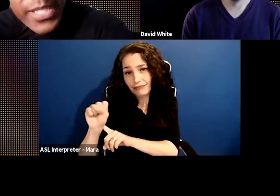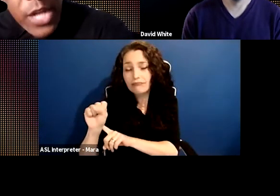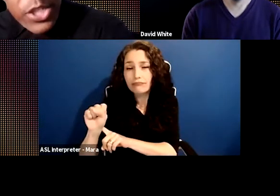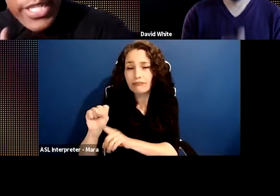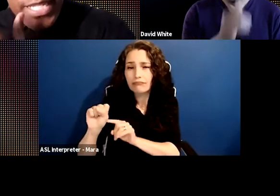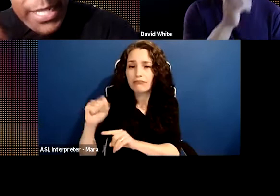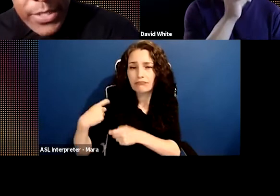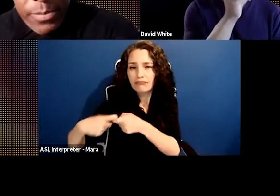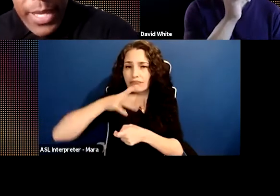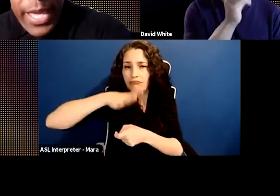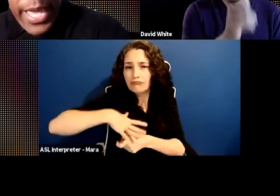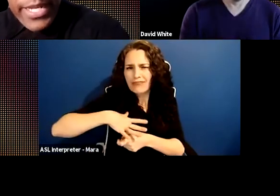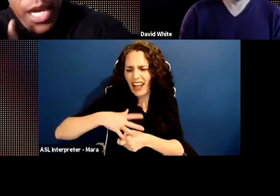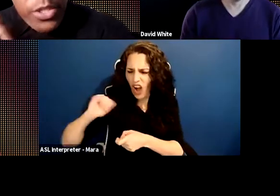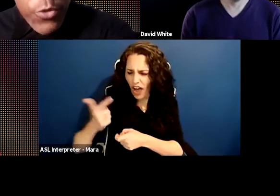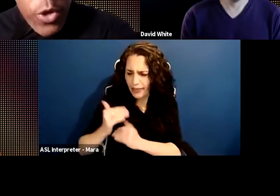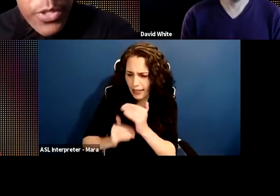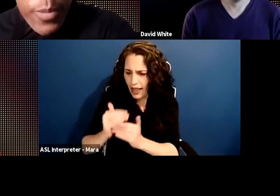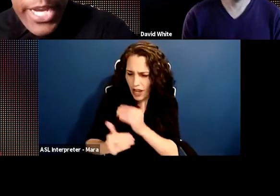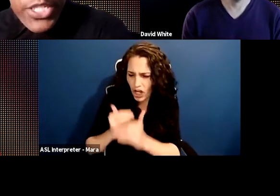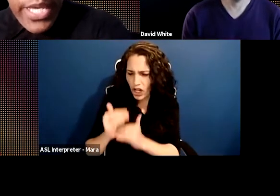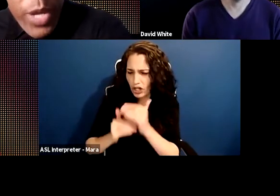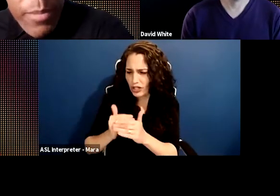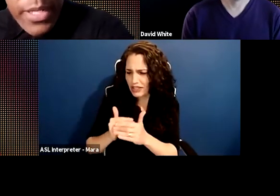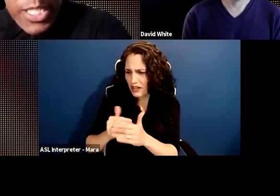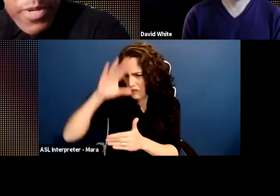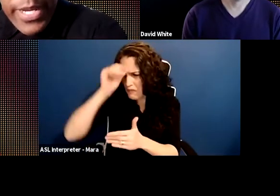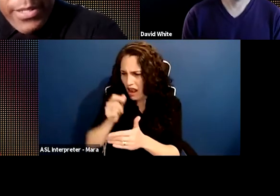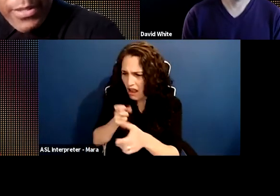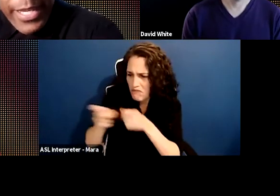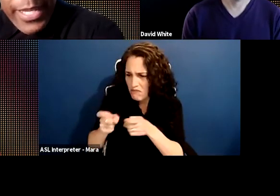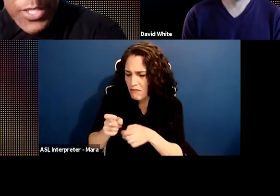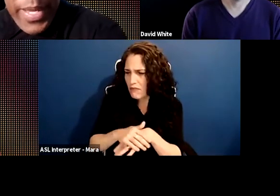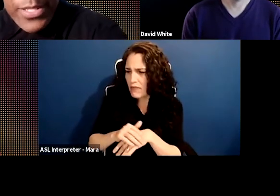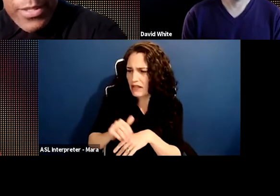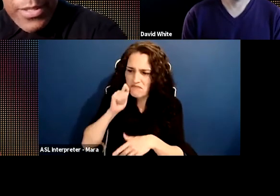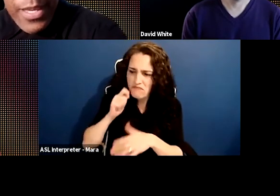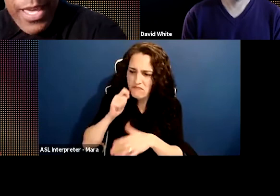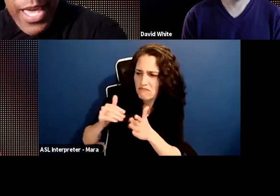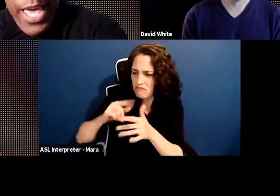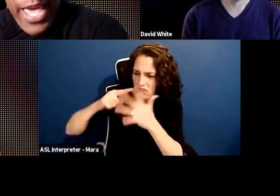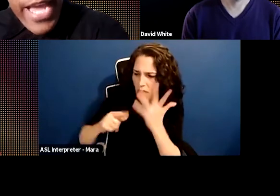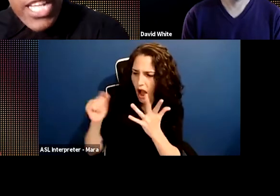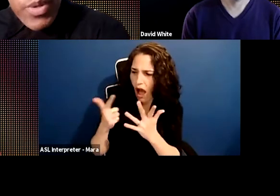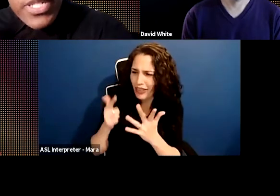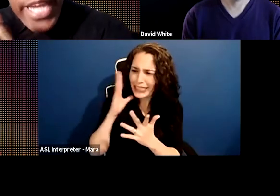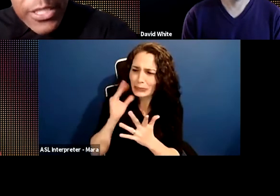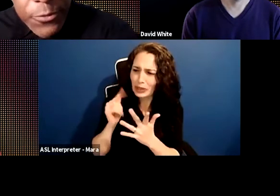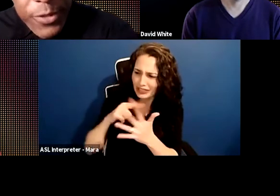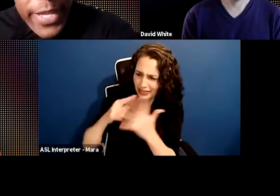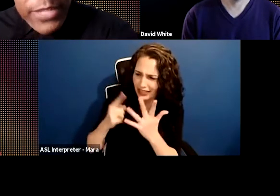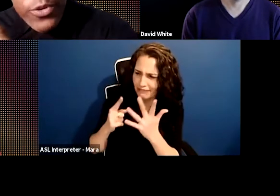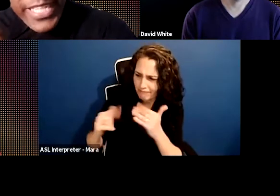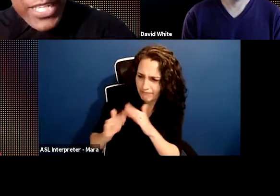of misogyny and sexism and other forms of discrimination that women experience in this space? And how does